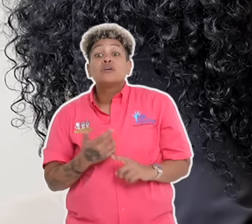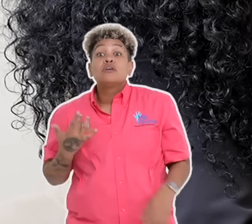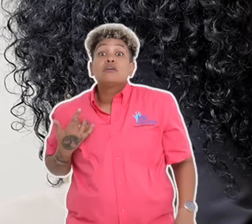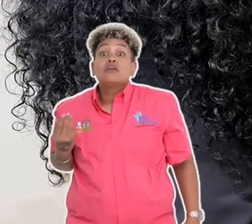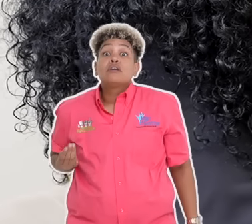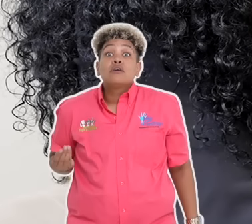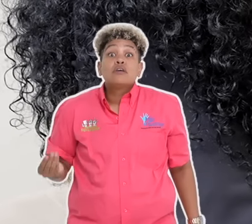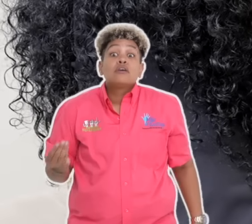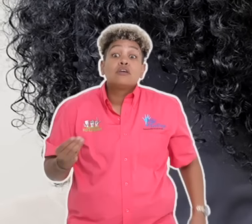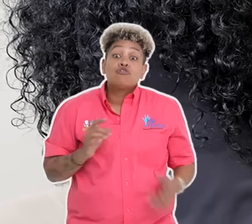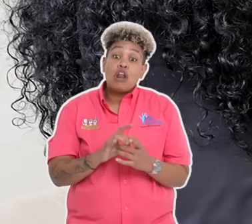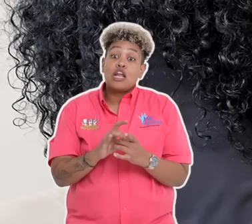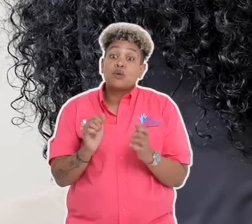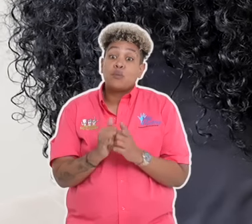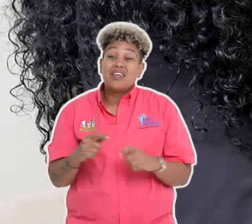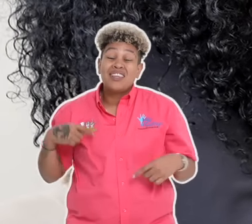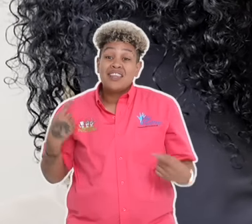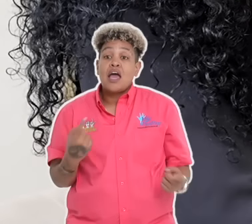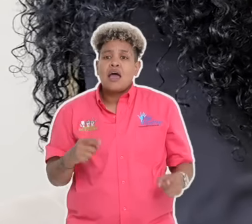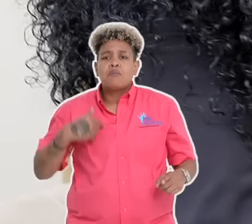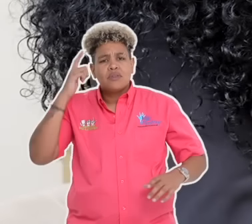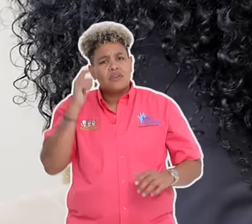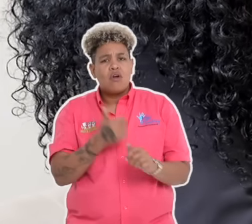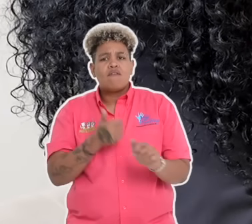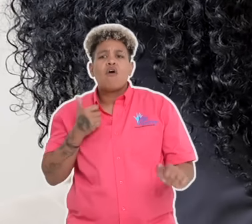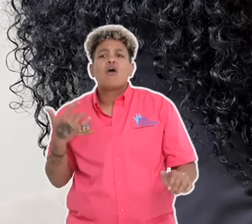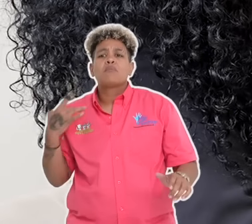that you carry it over into your relationships.